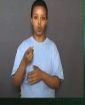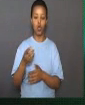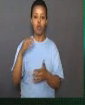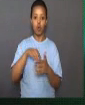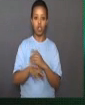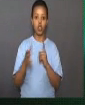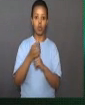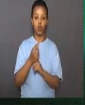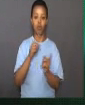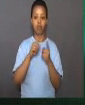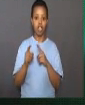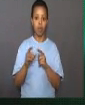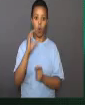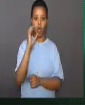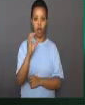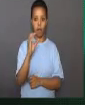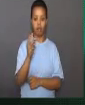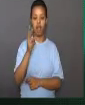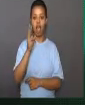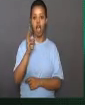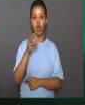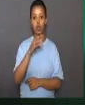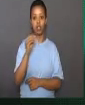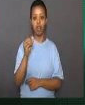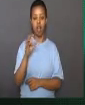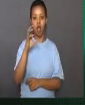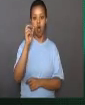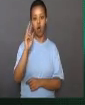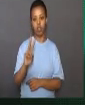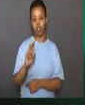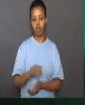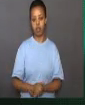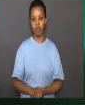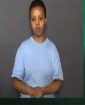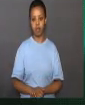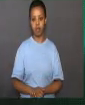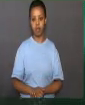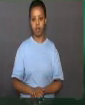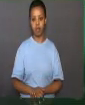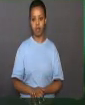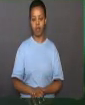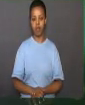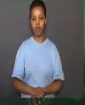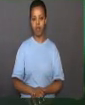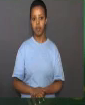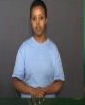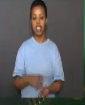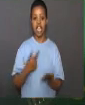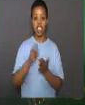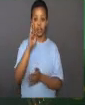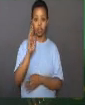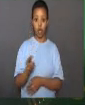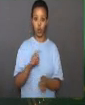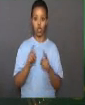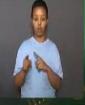elements carbon, hydrogen, and oxygen. The ratio